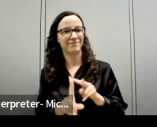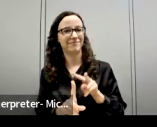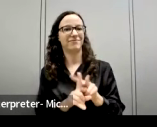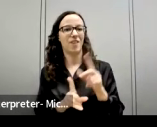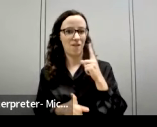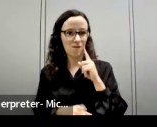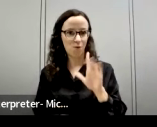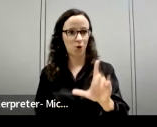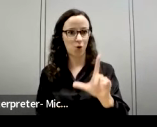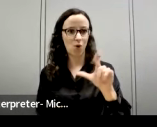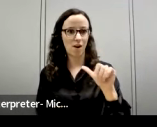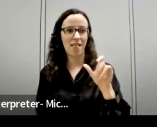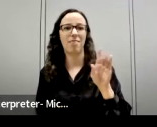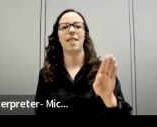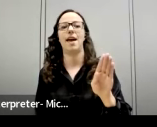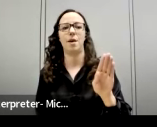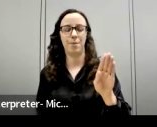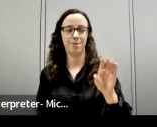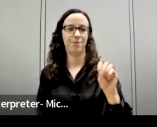spaces.